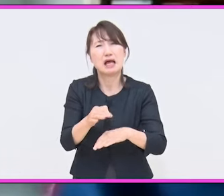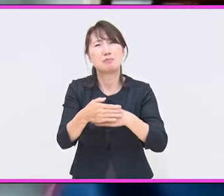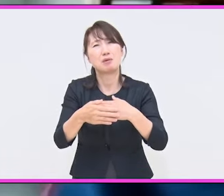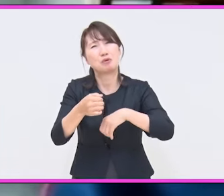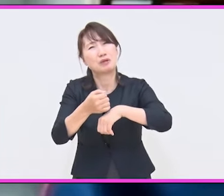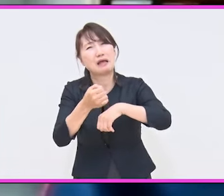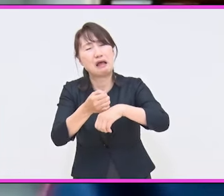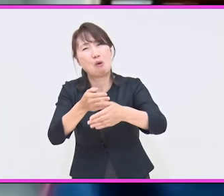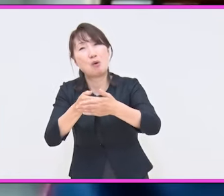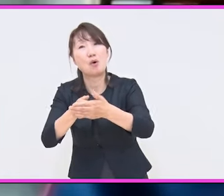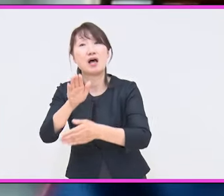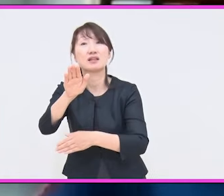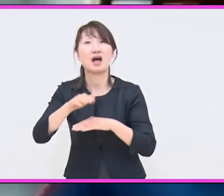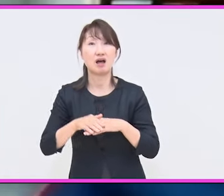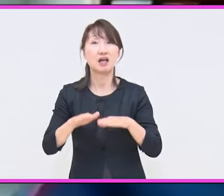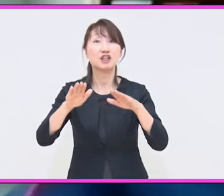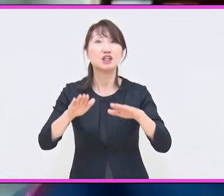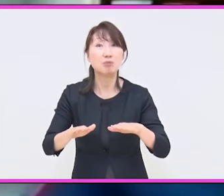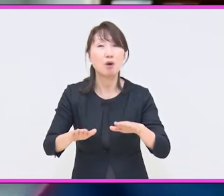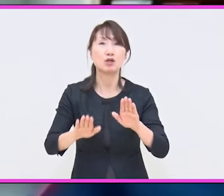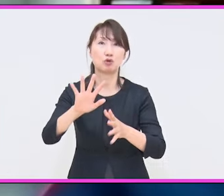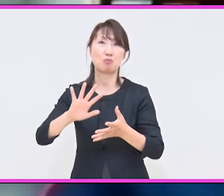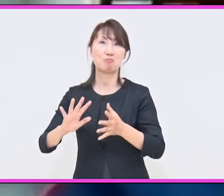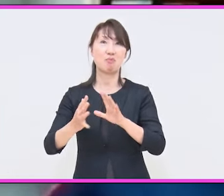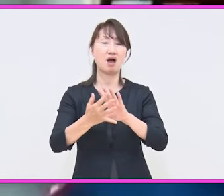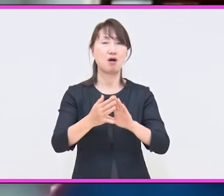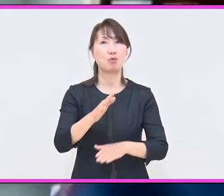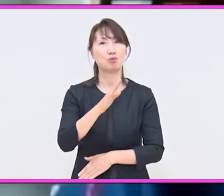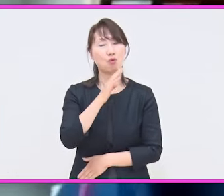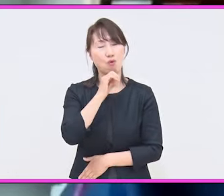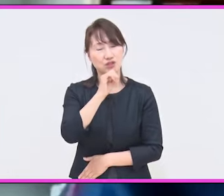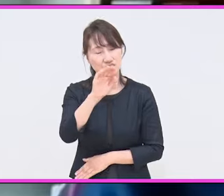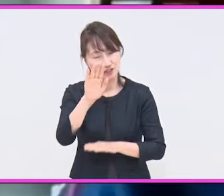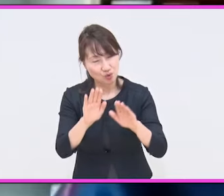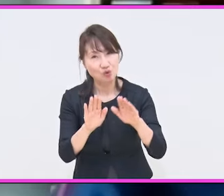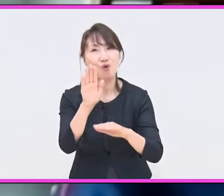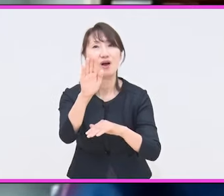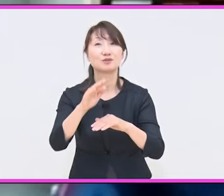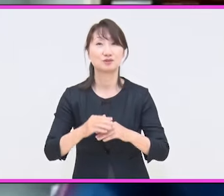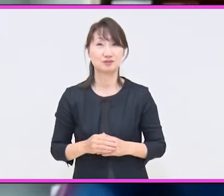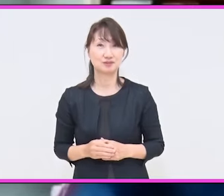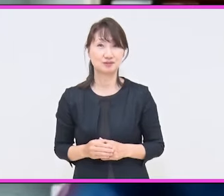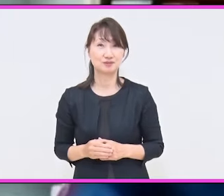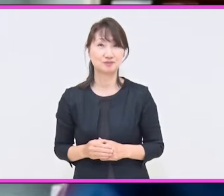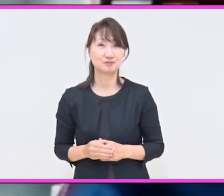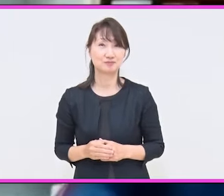well.It's very different now, and it has changed so much for the better.